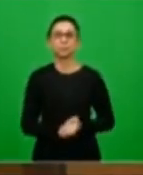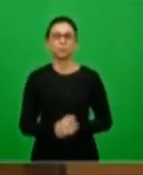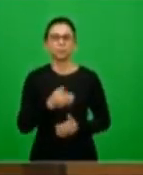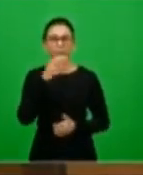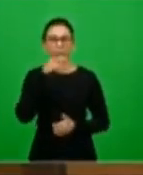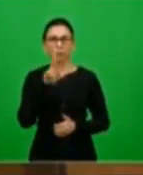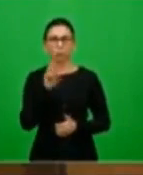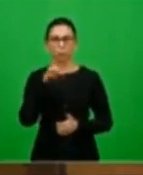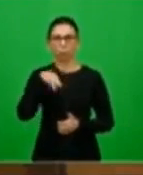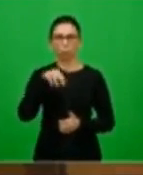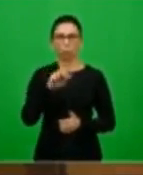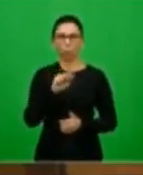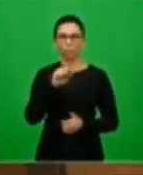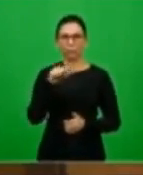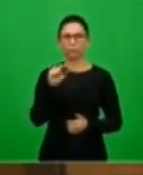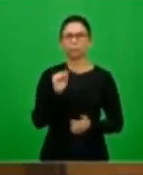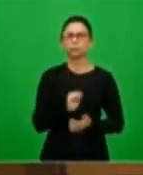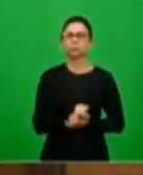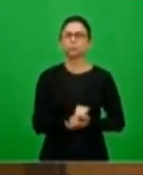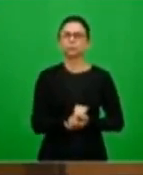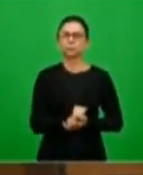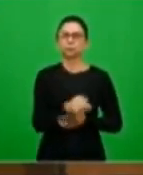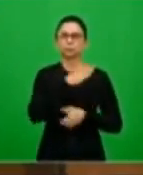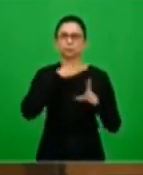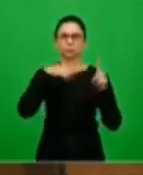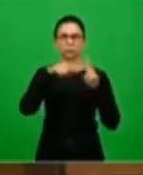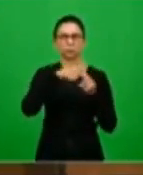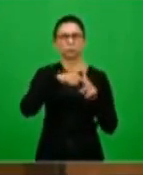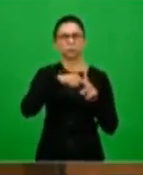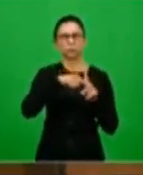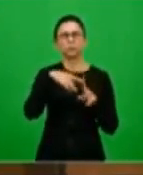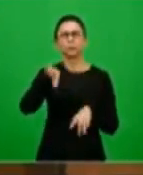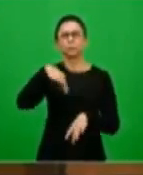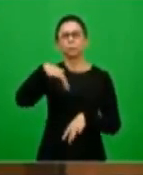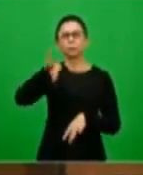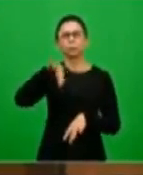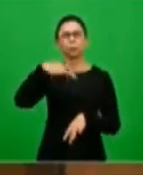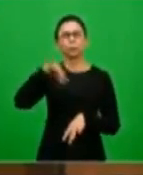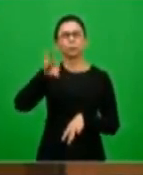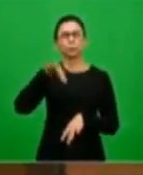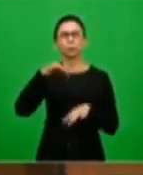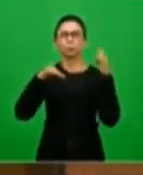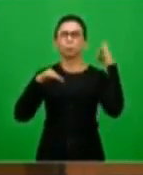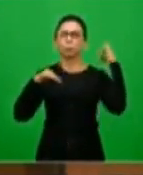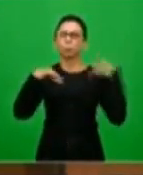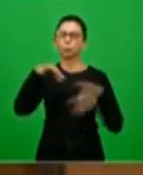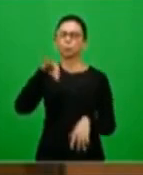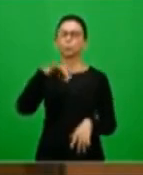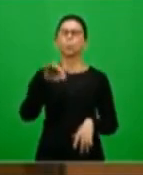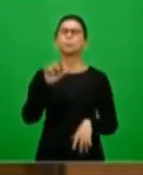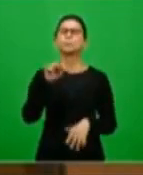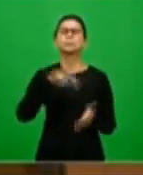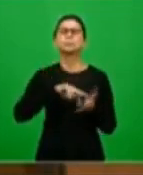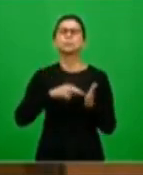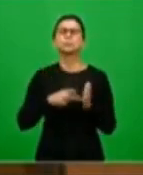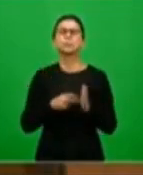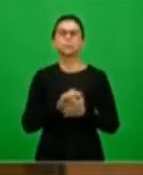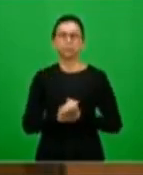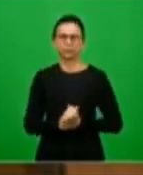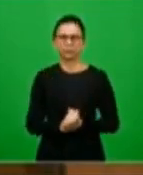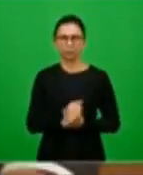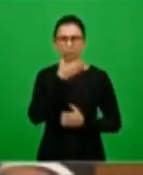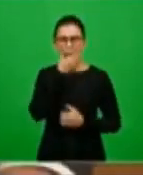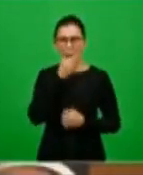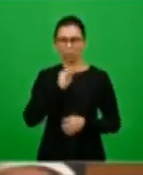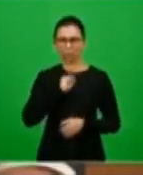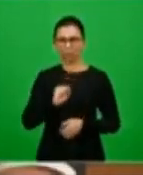pomerant speaks of the sacrifice of Jesus. And the bell speaks, it was necessary because as the high